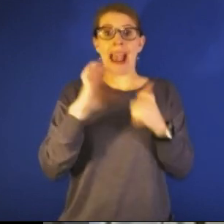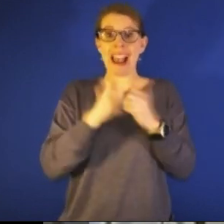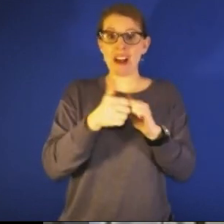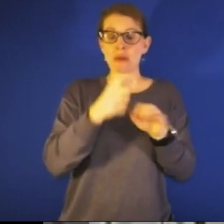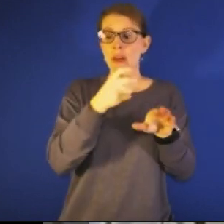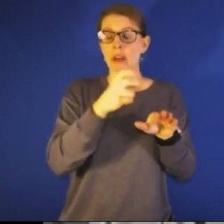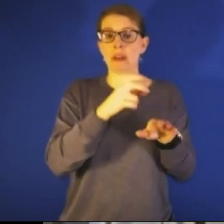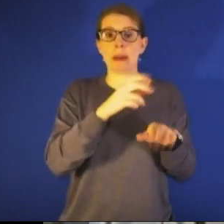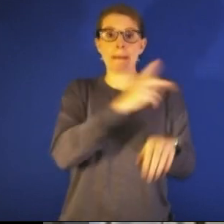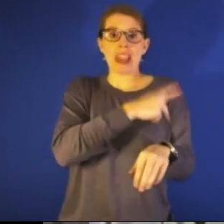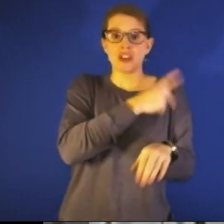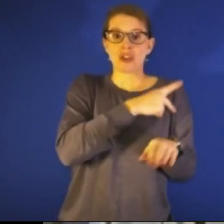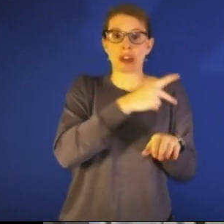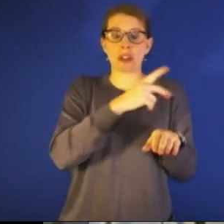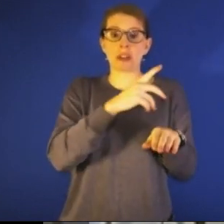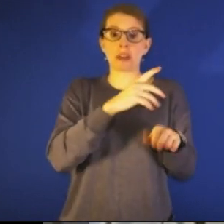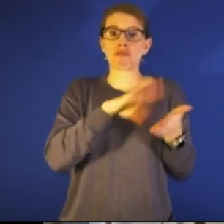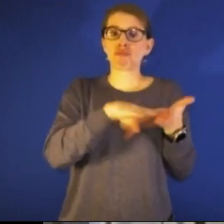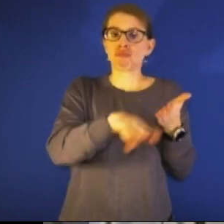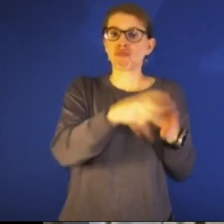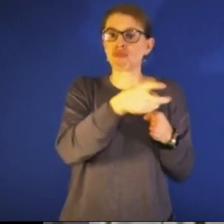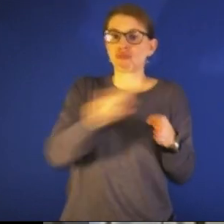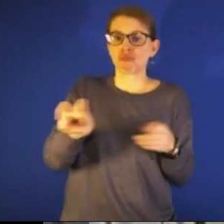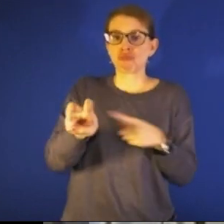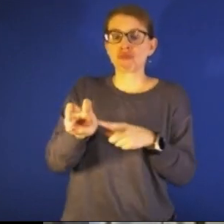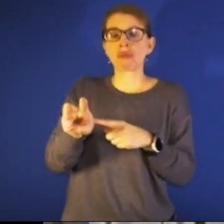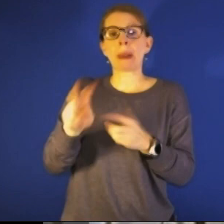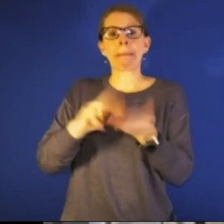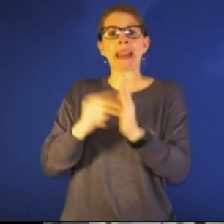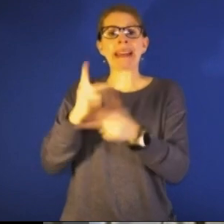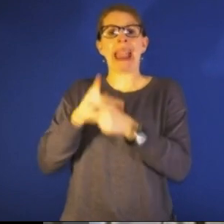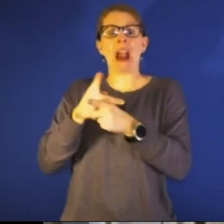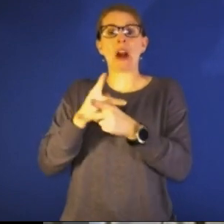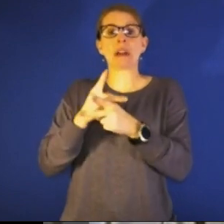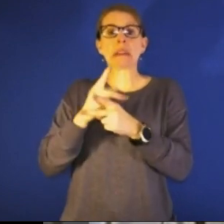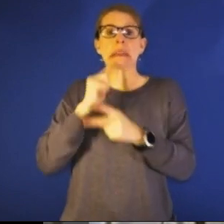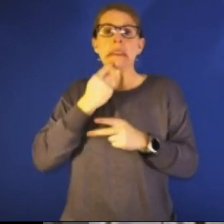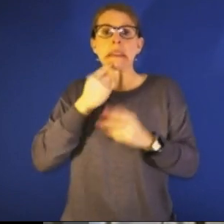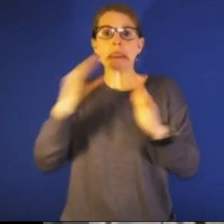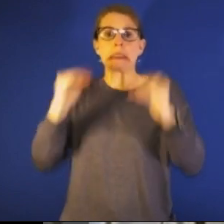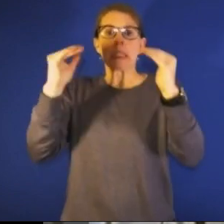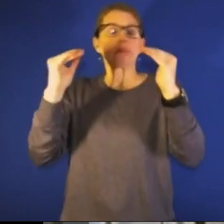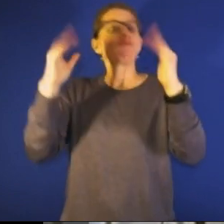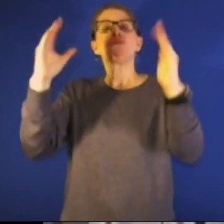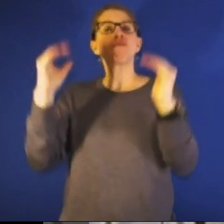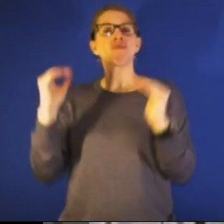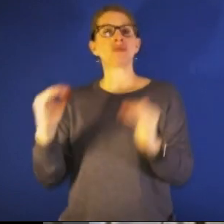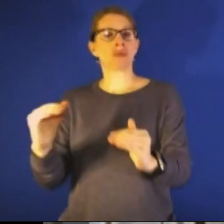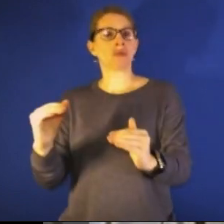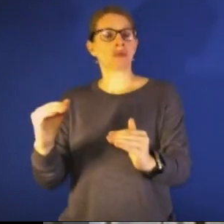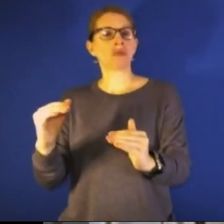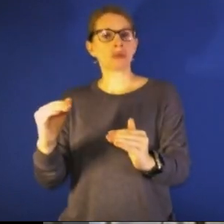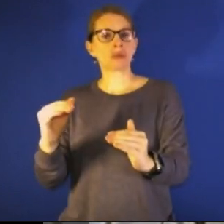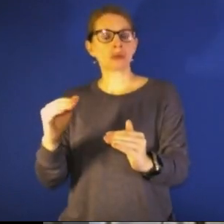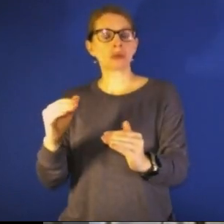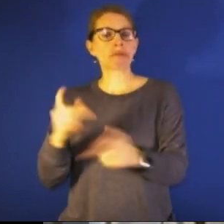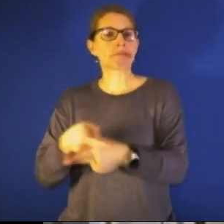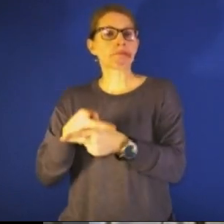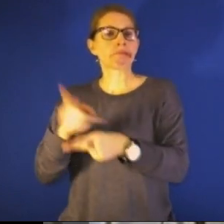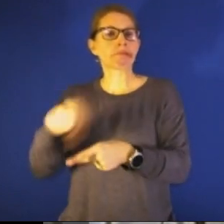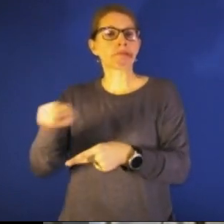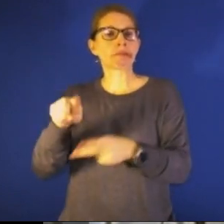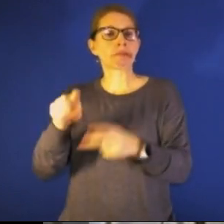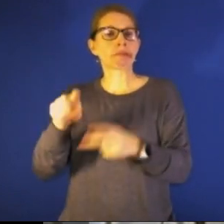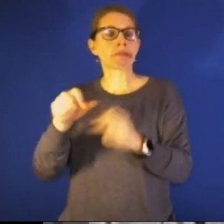discharged or moved to a lower level of care quicker is one way that an emergency declaration can help us. But certainly we